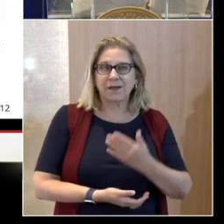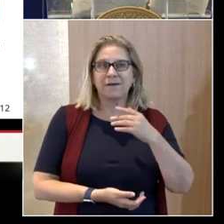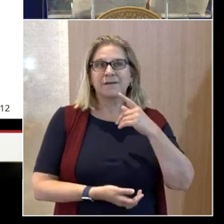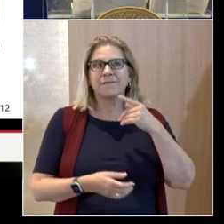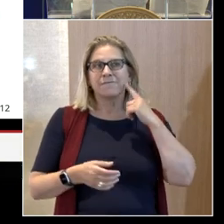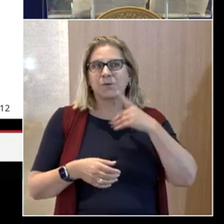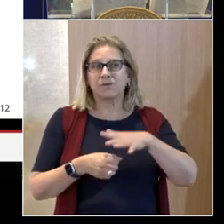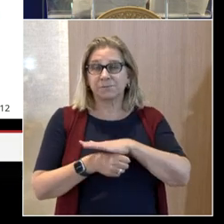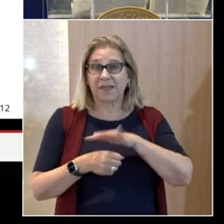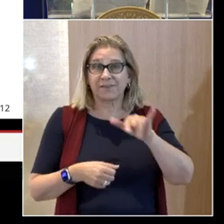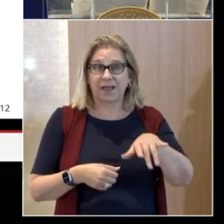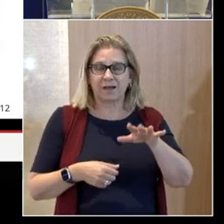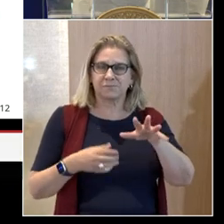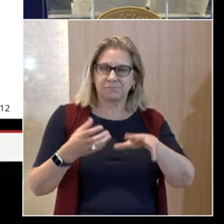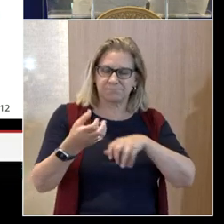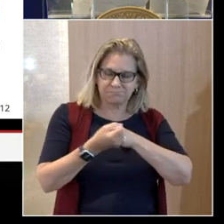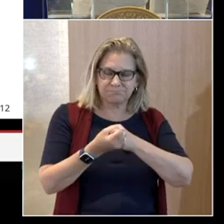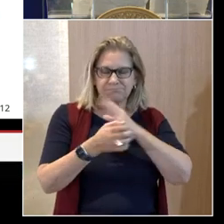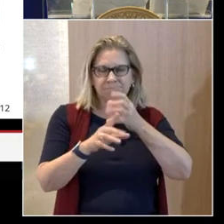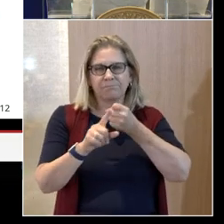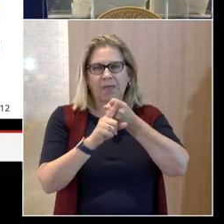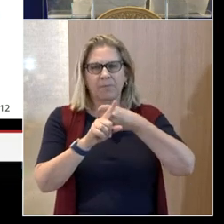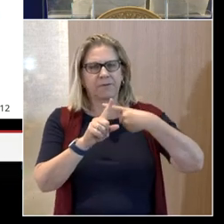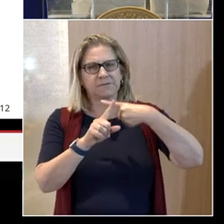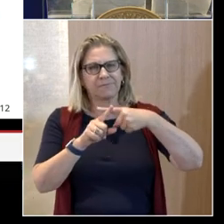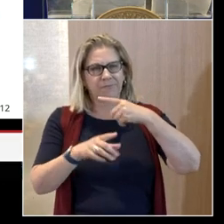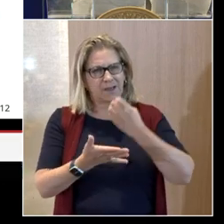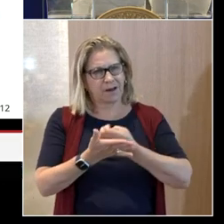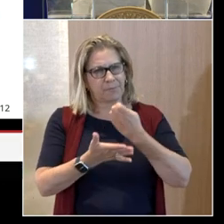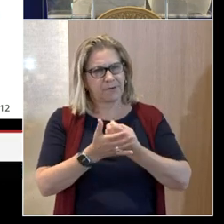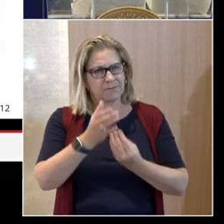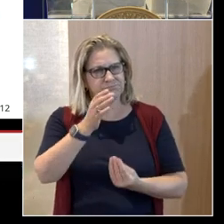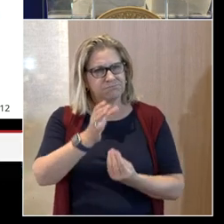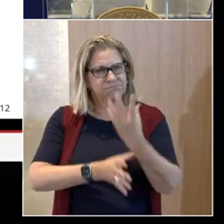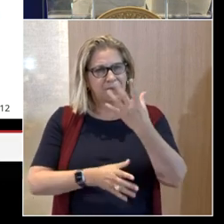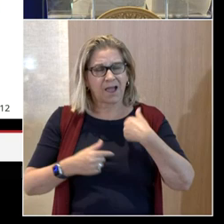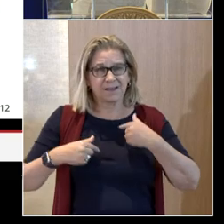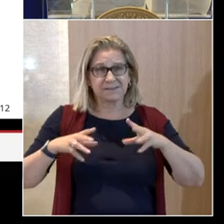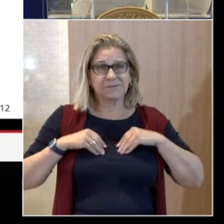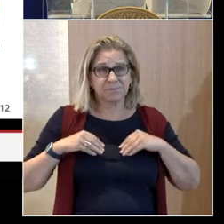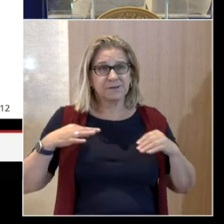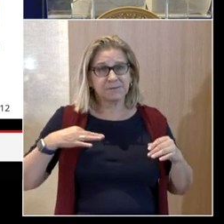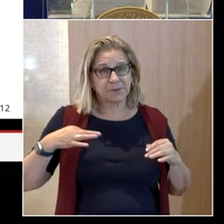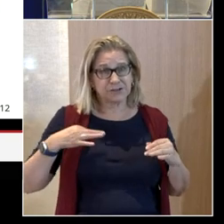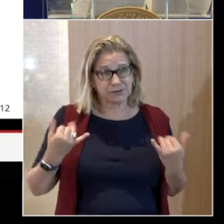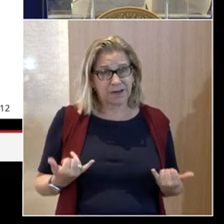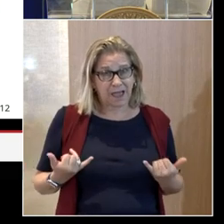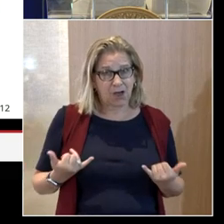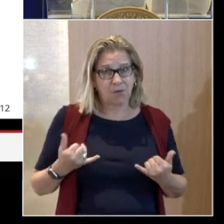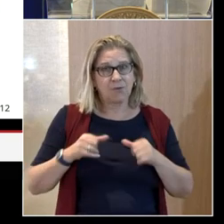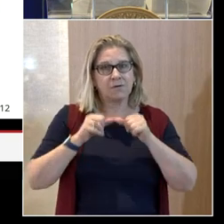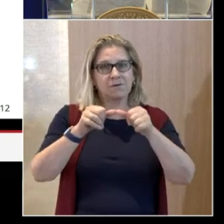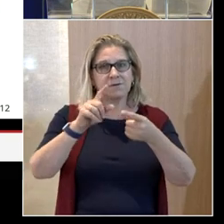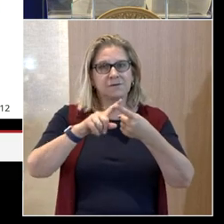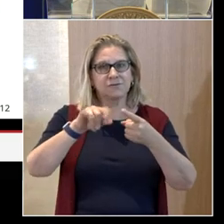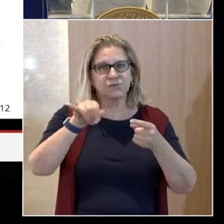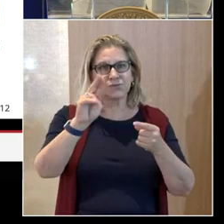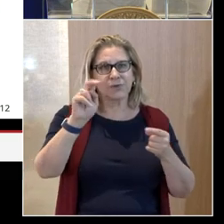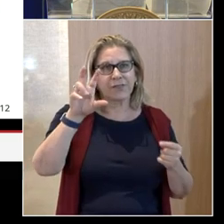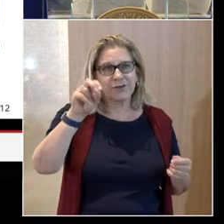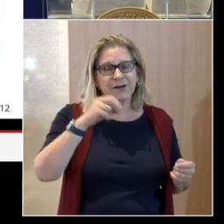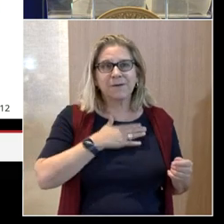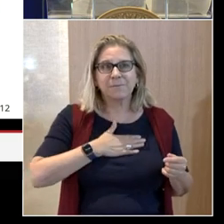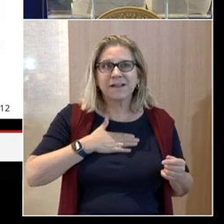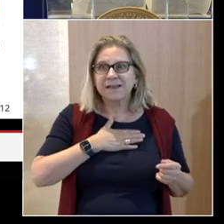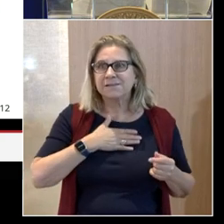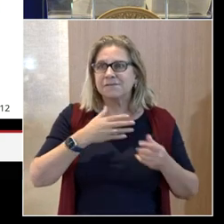impact. And we're still accepting applications through June 30th, so please help us get the word out. We are